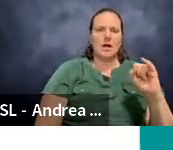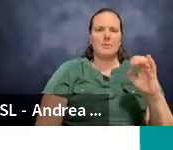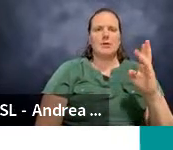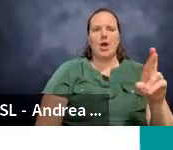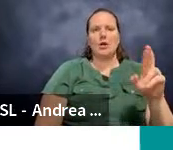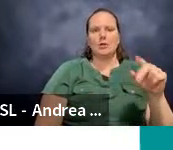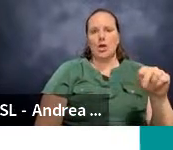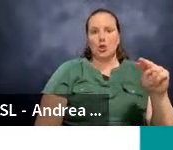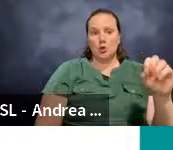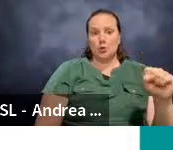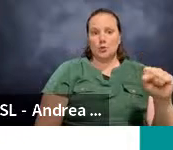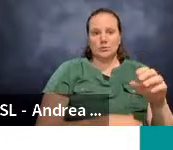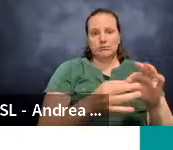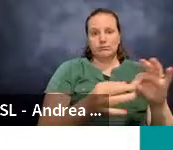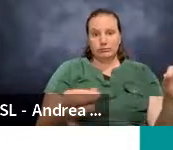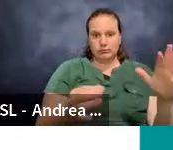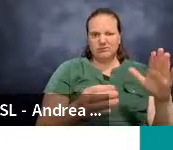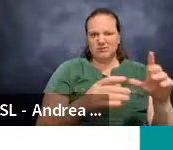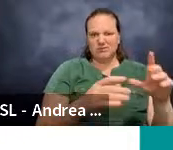https://ibr.news/captions. Next slide, please.